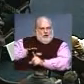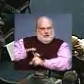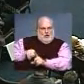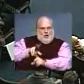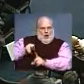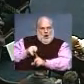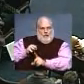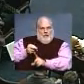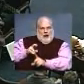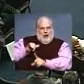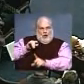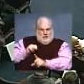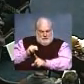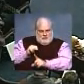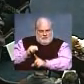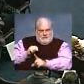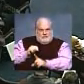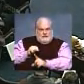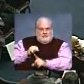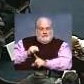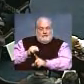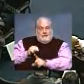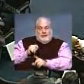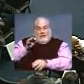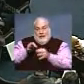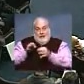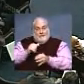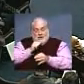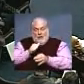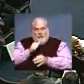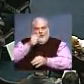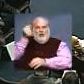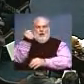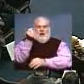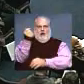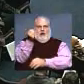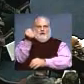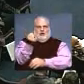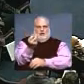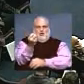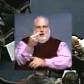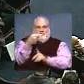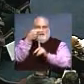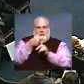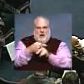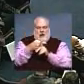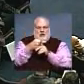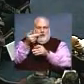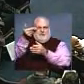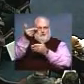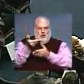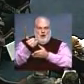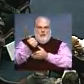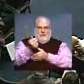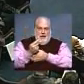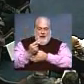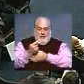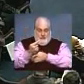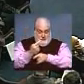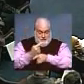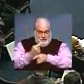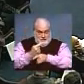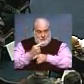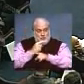so it goes away or is approved. Otherwise, it would be hanging there for 12 months and could be brought up at the end of the 12 months. Is that not